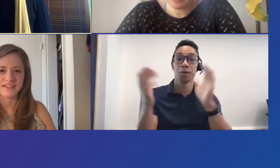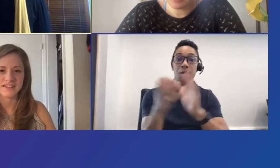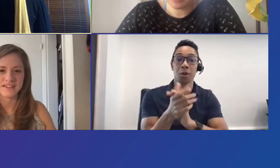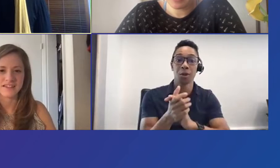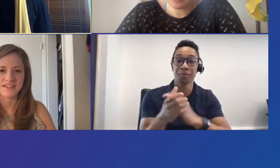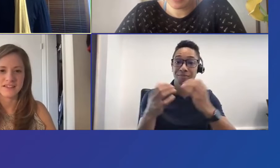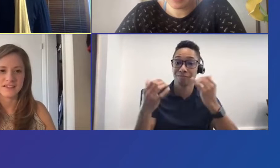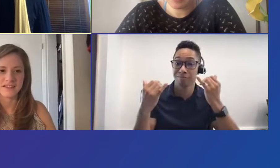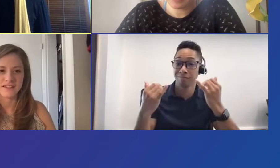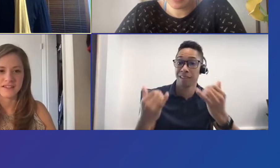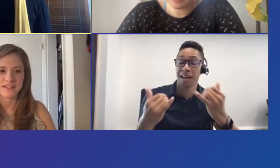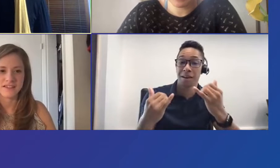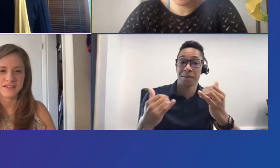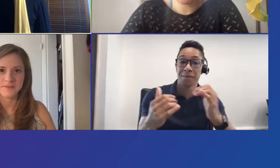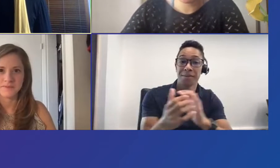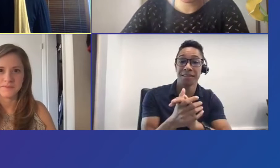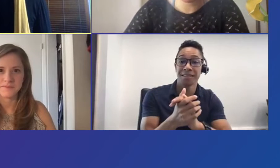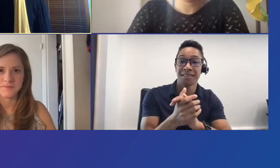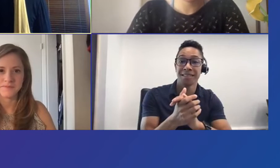will